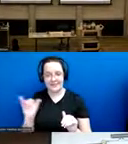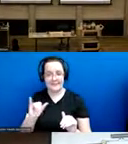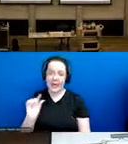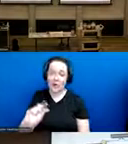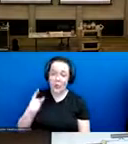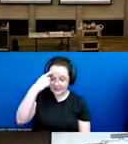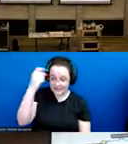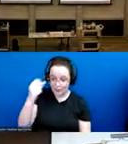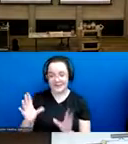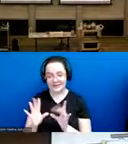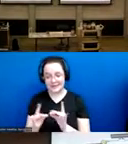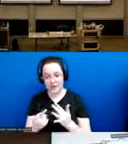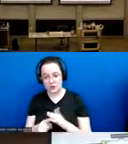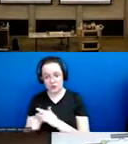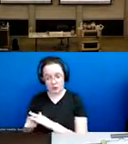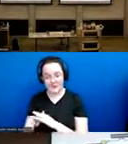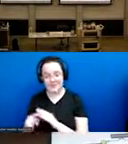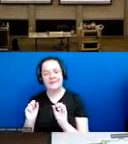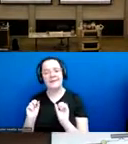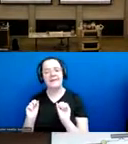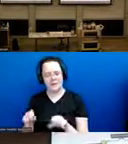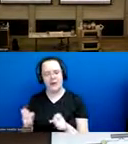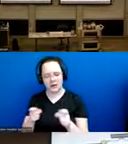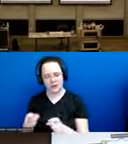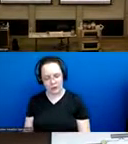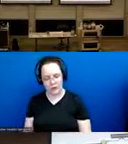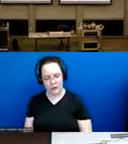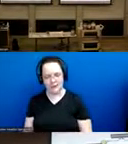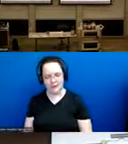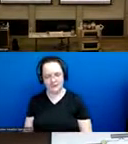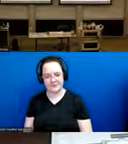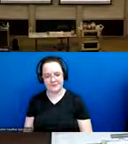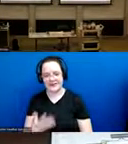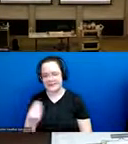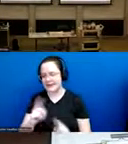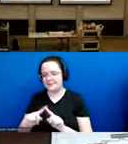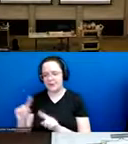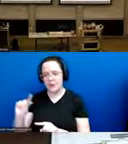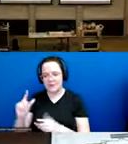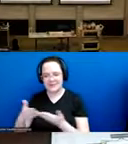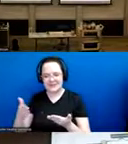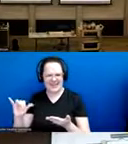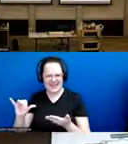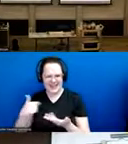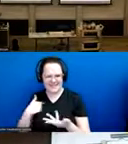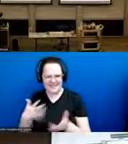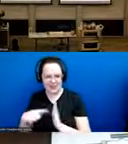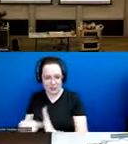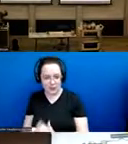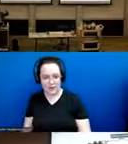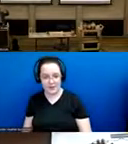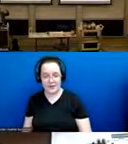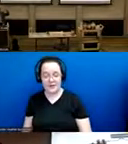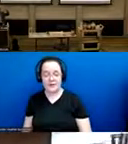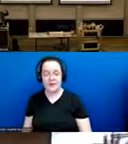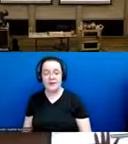and entangled sources, and all other kinds of quantum devices like the one that I showed. So then what you want to build is you want to